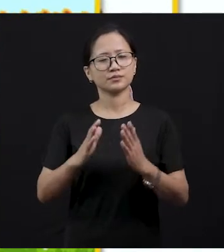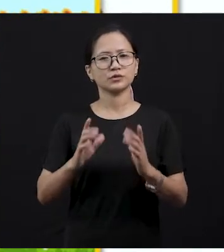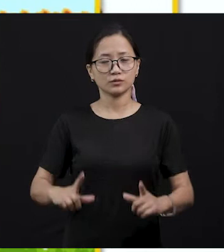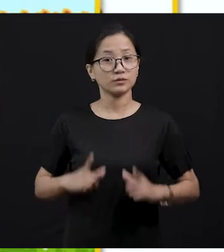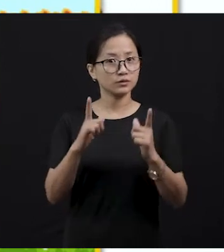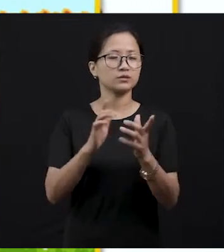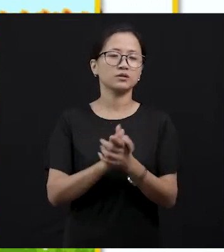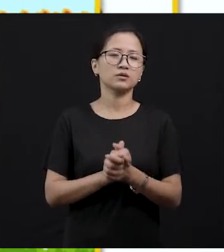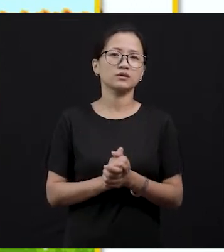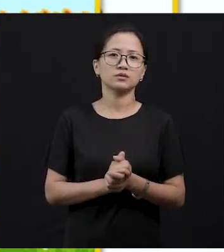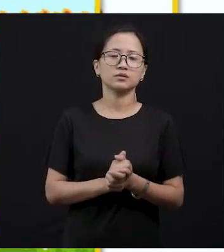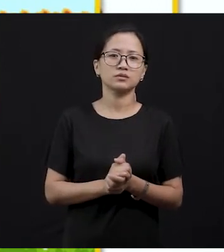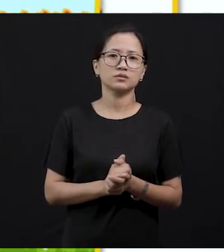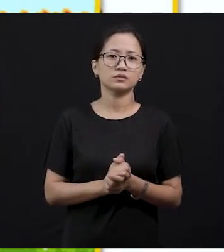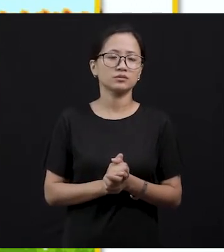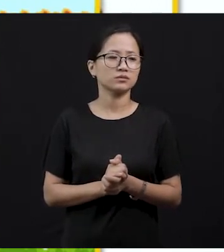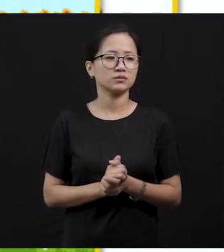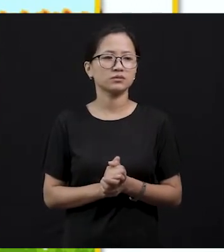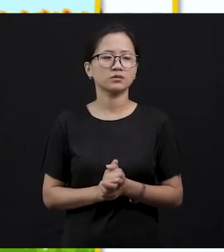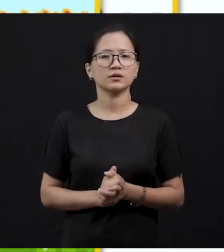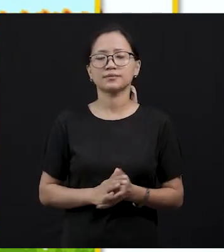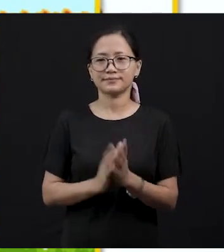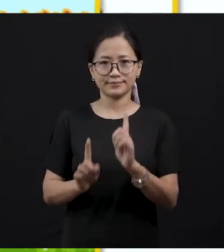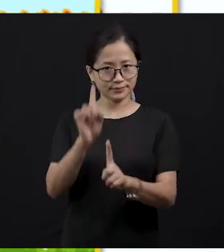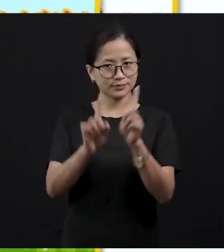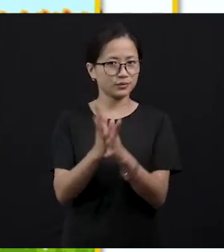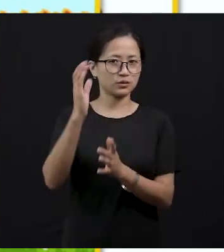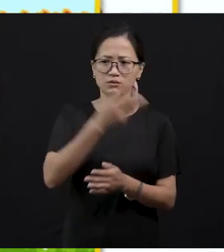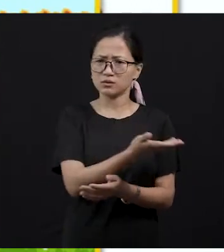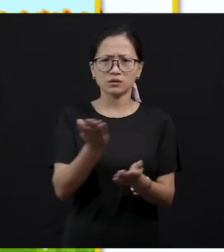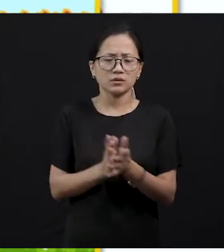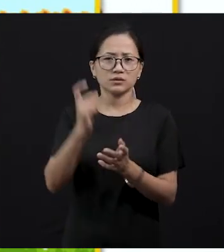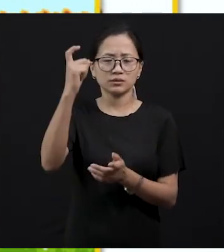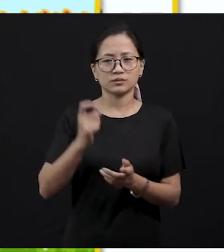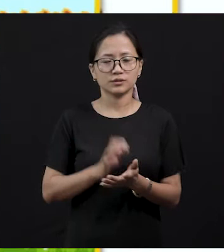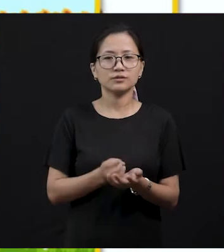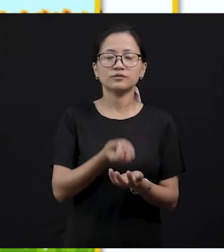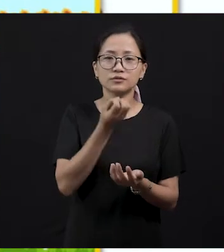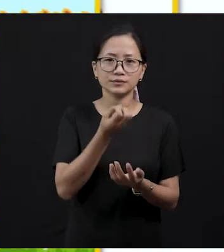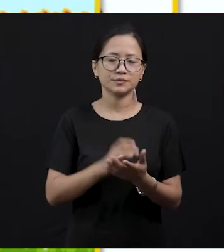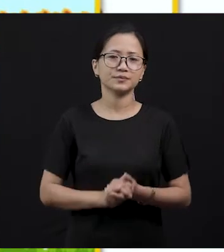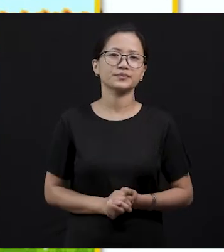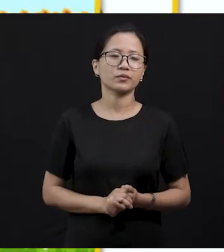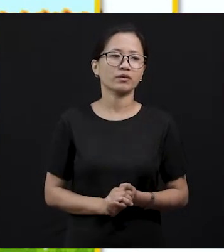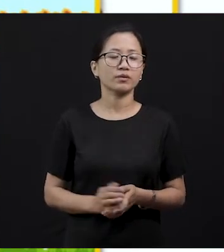survive. Plants, they also need food to survive, to live. So we know